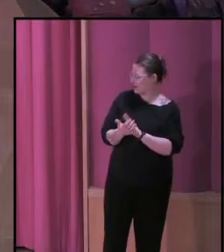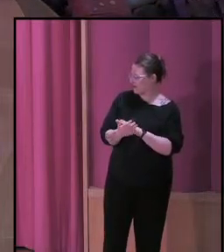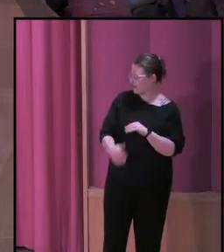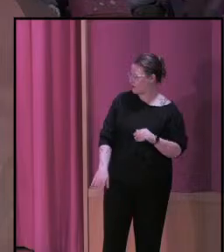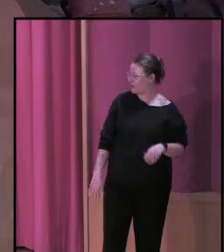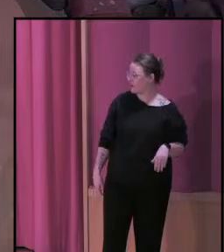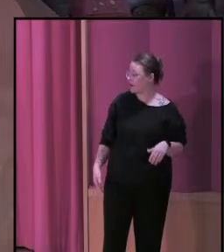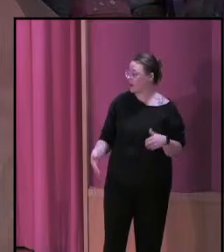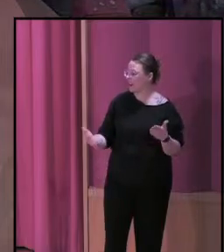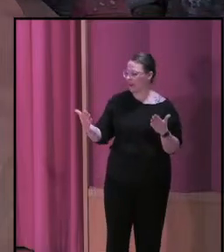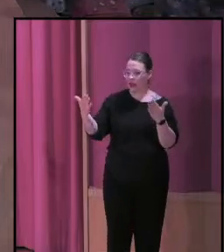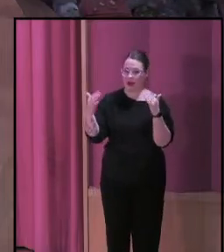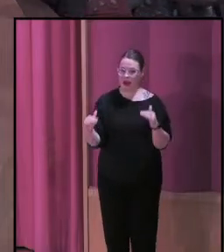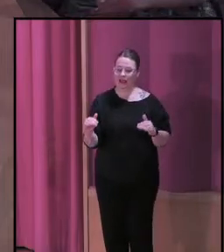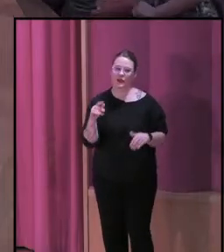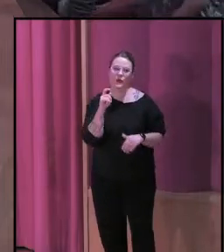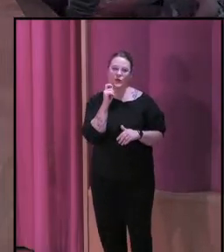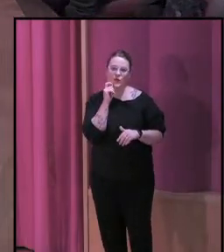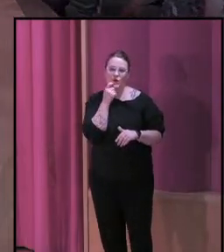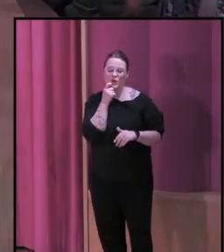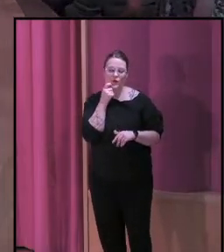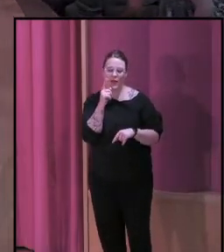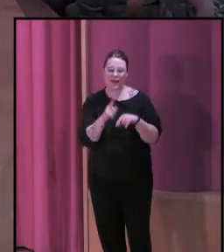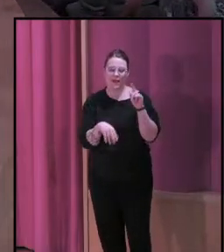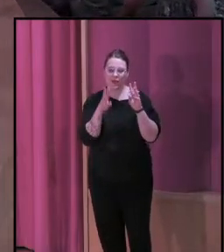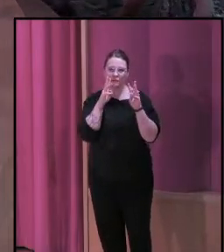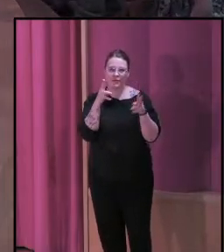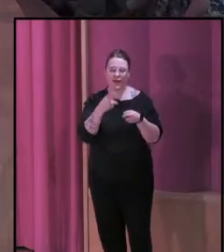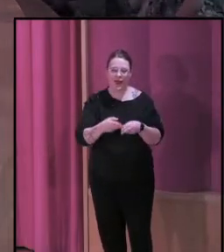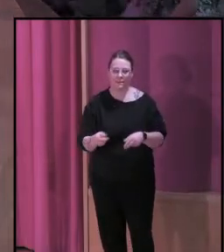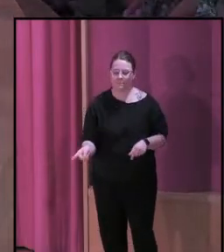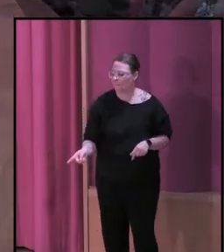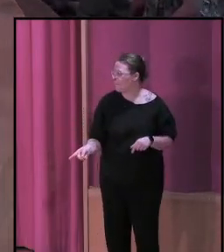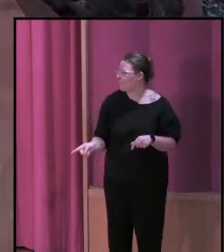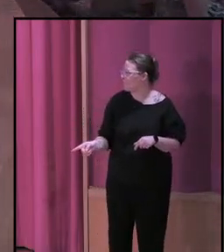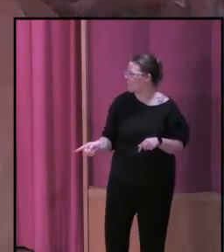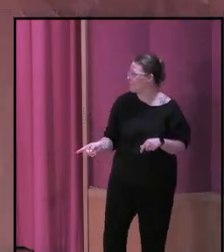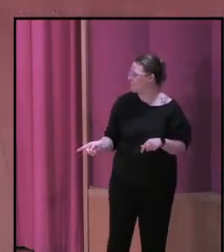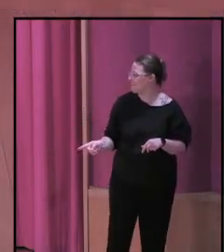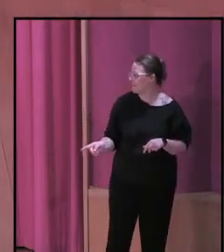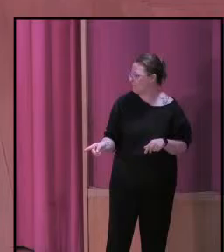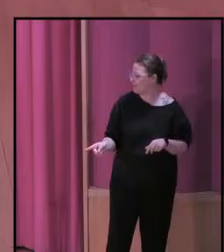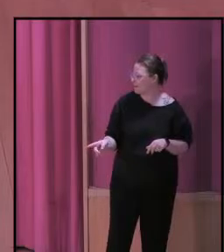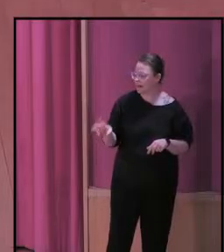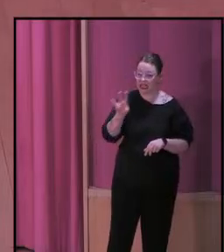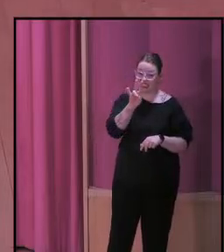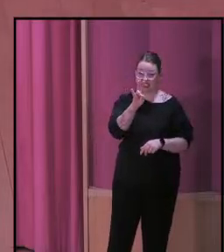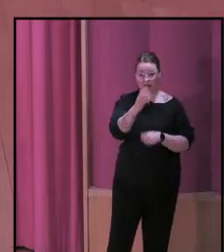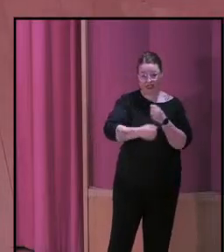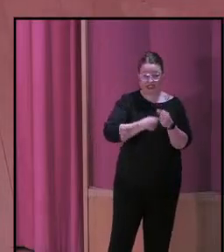This next one is so cool they can't decide on the name. I like to think of it as 7 years of college.